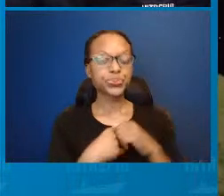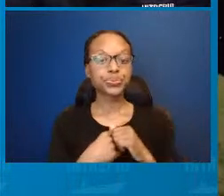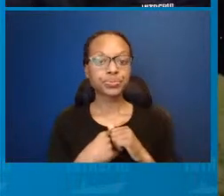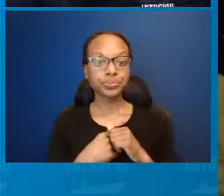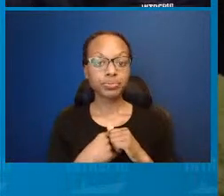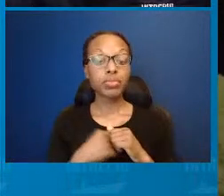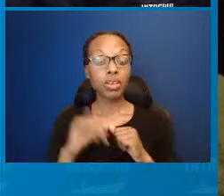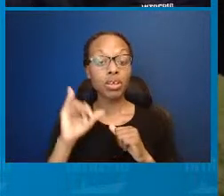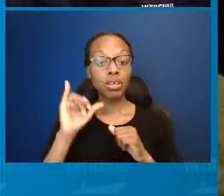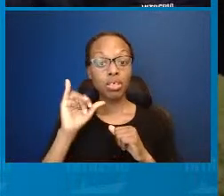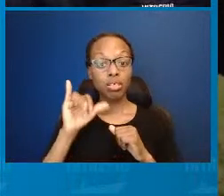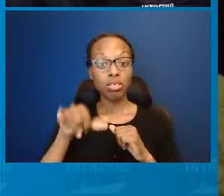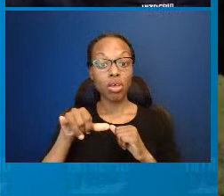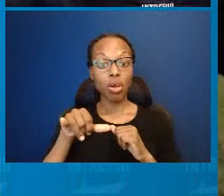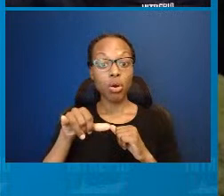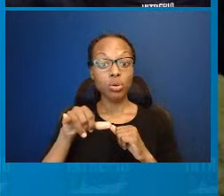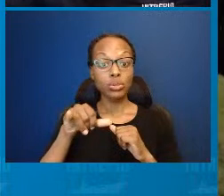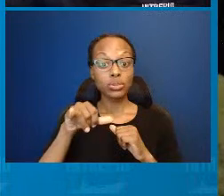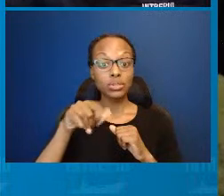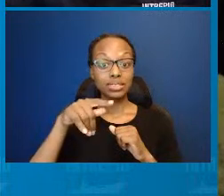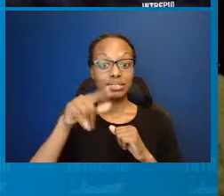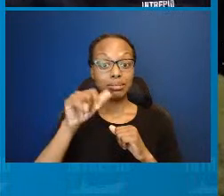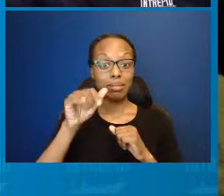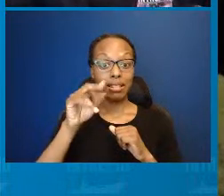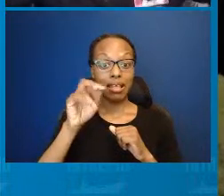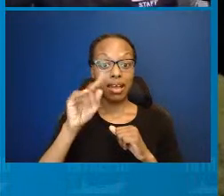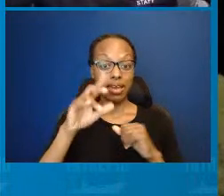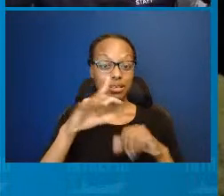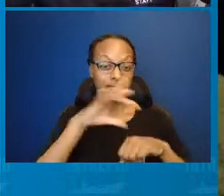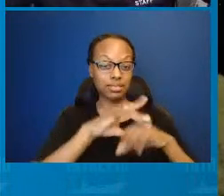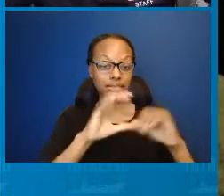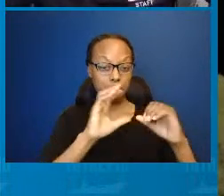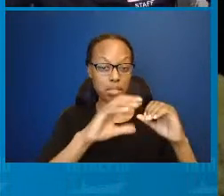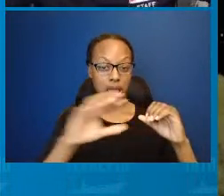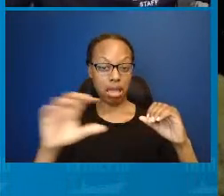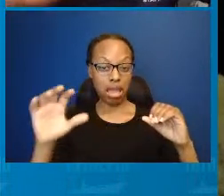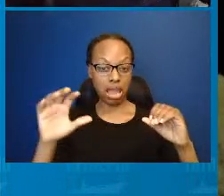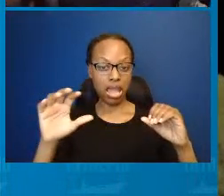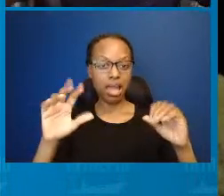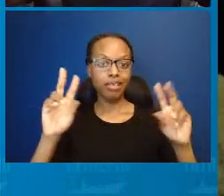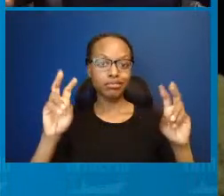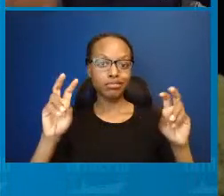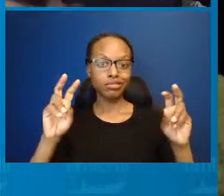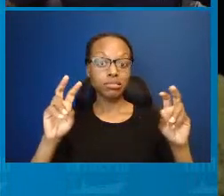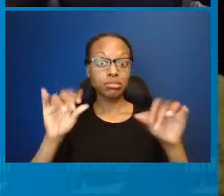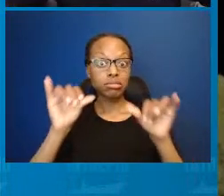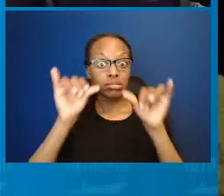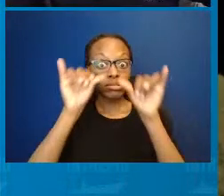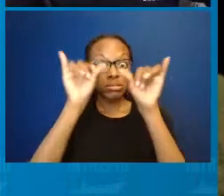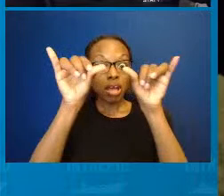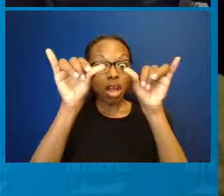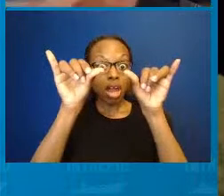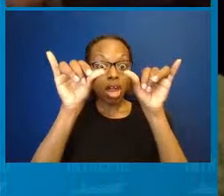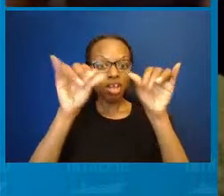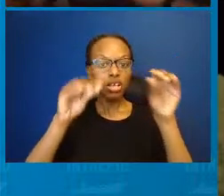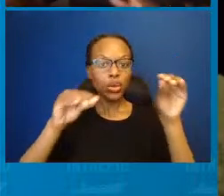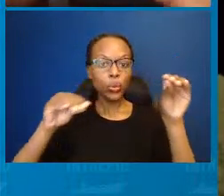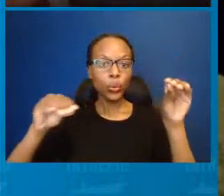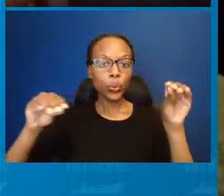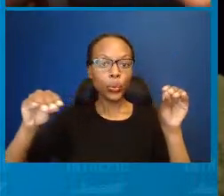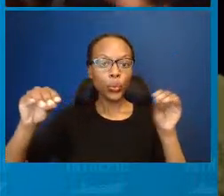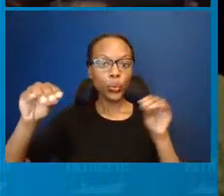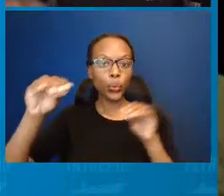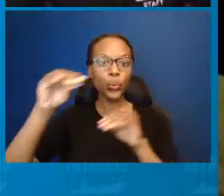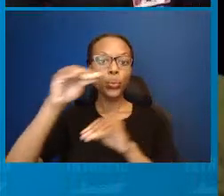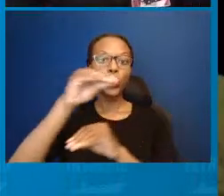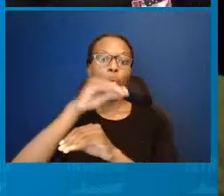just to show you the wandering that they do. So they go and they set, right? And as time goes